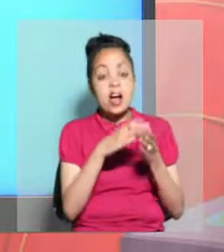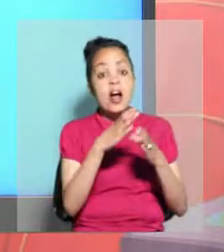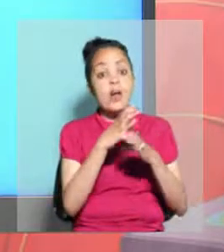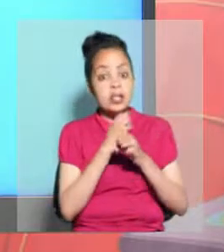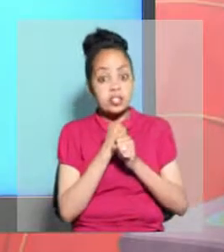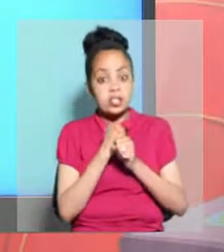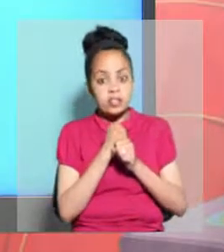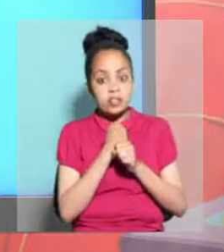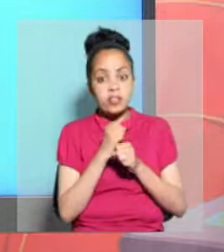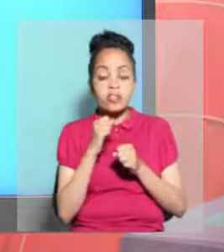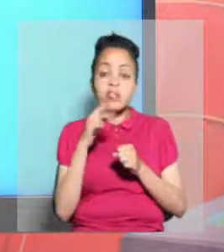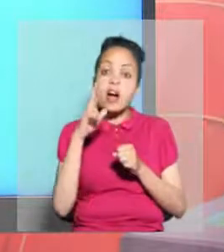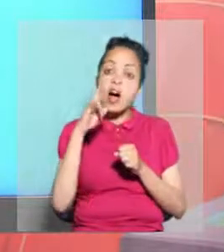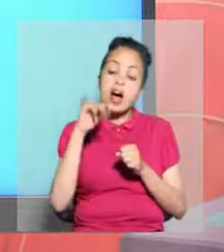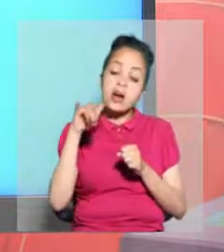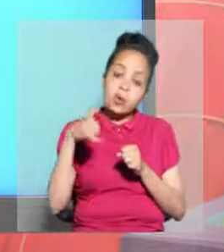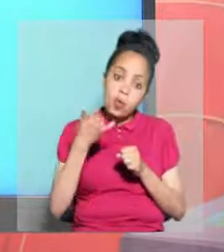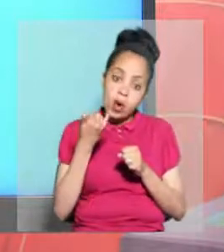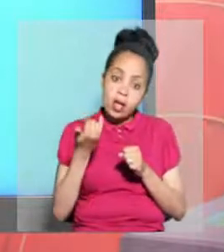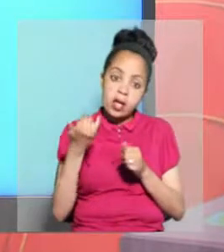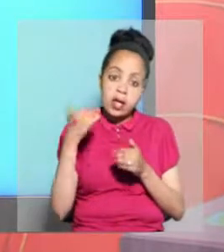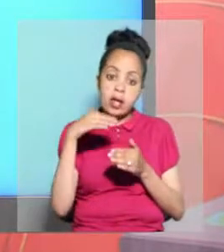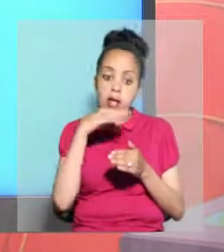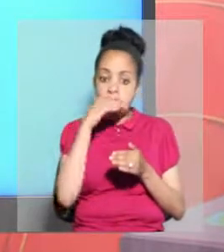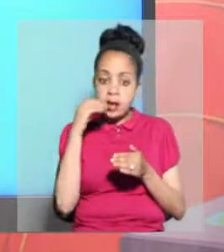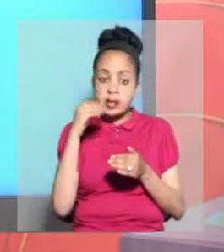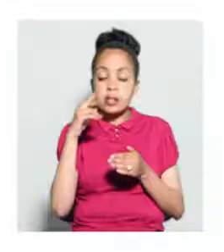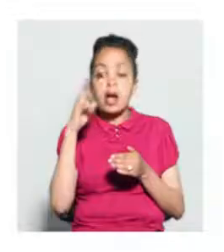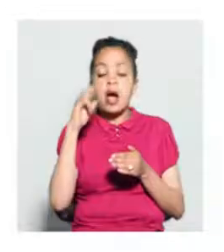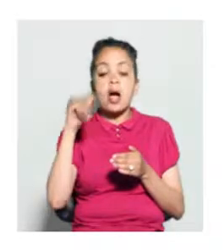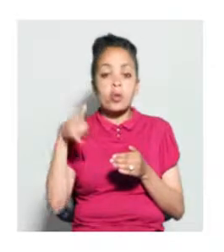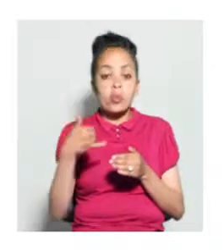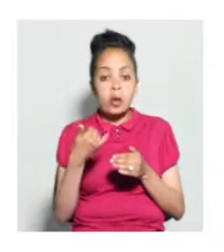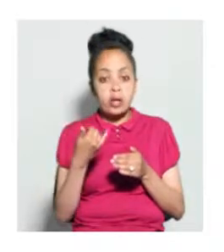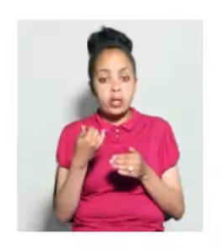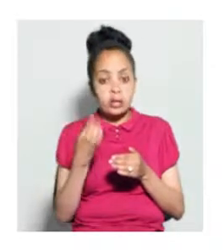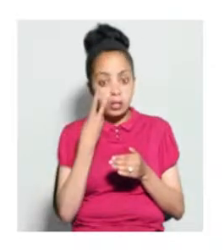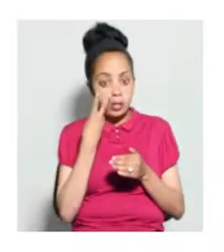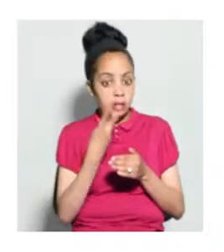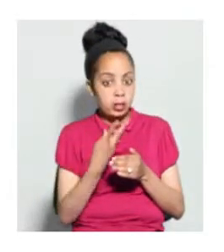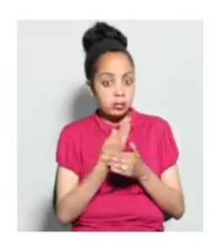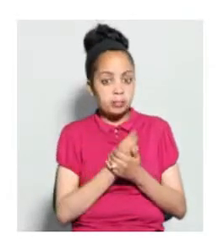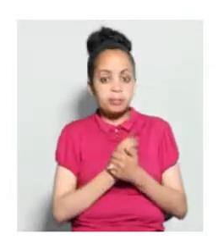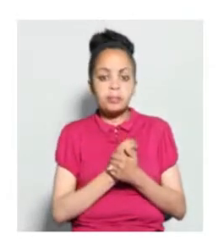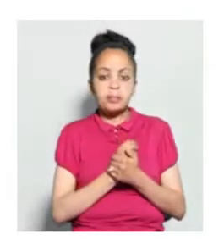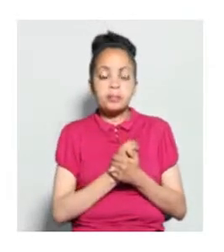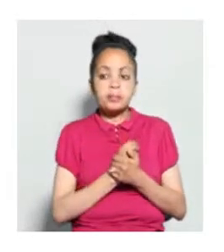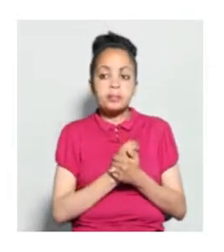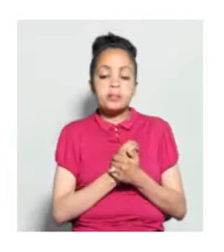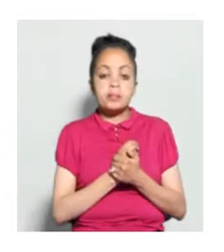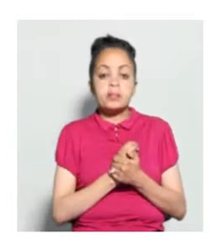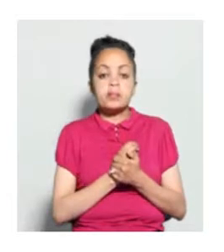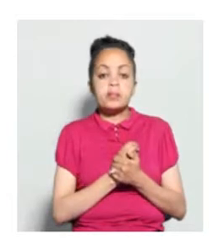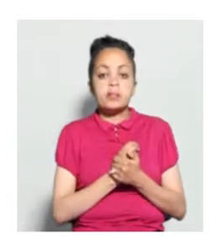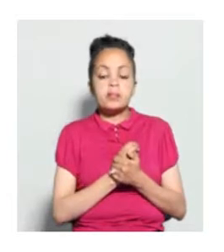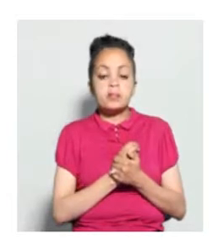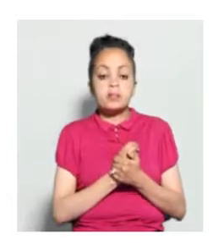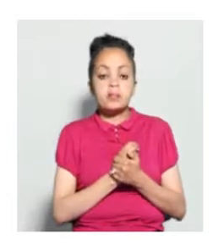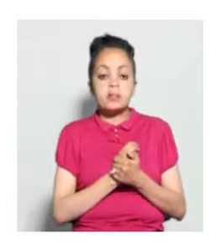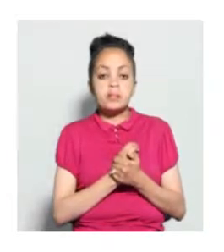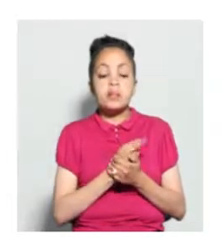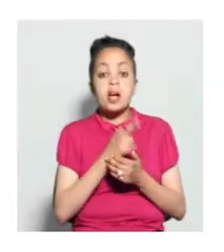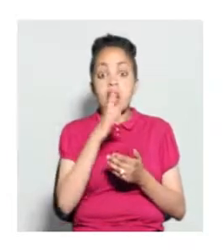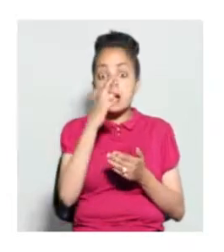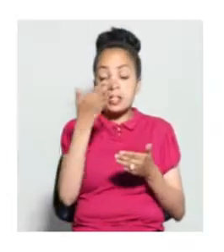recessive RY and again RY here. If R small come here, it